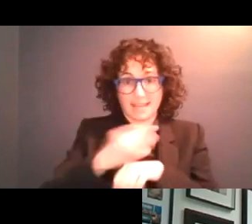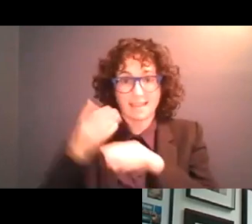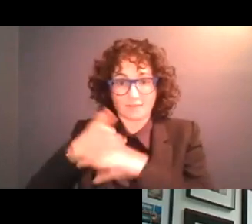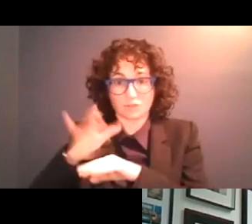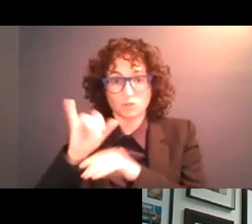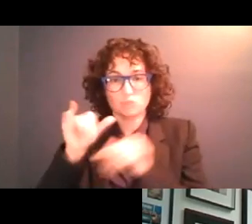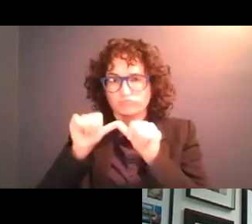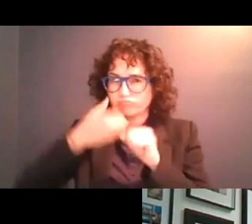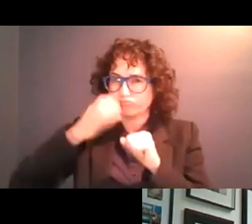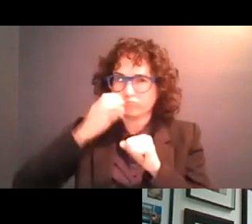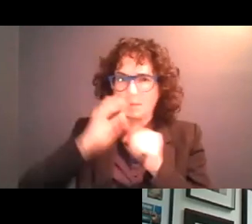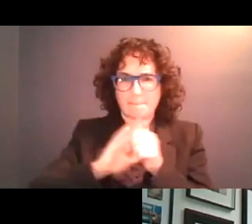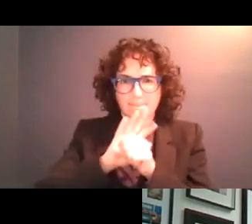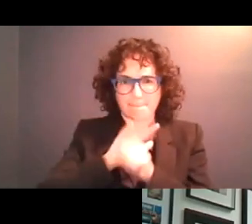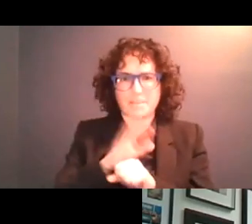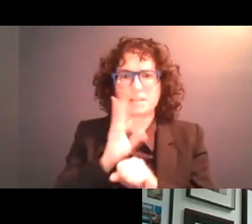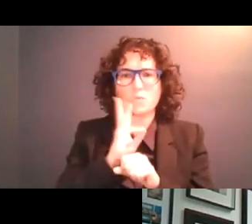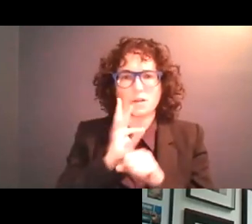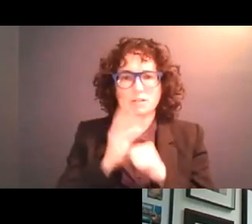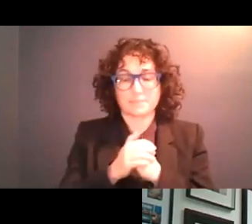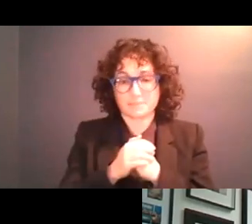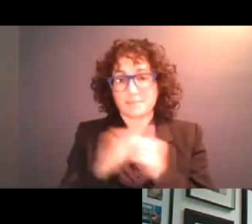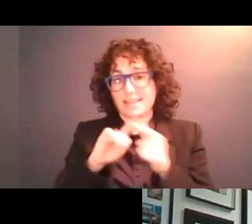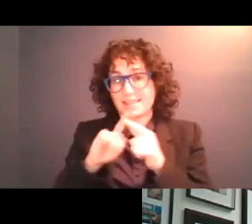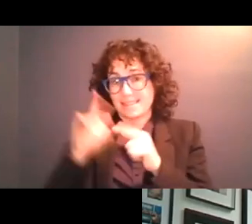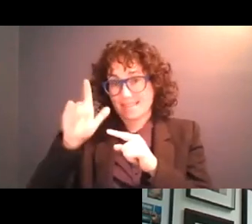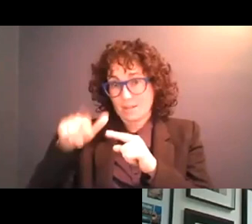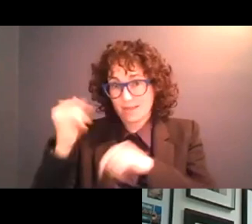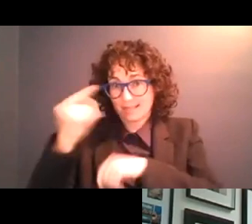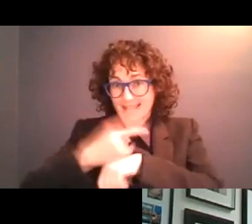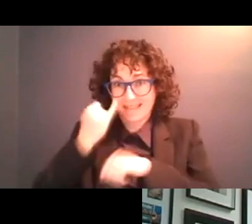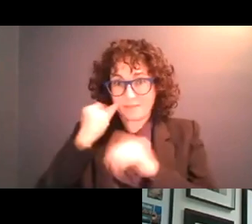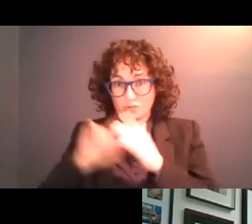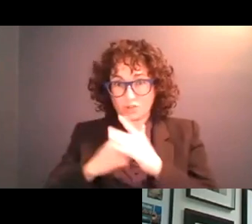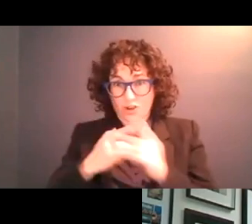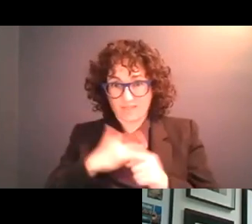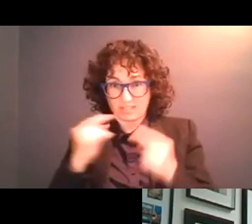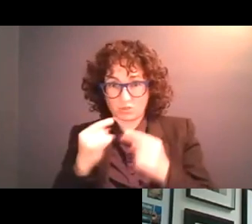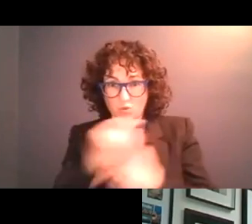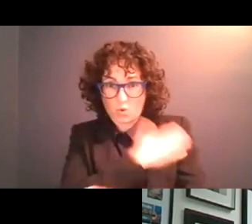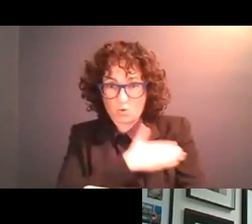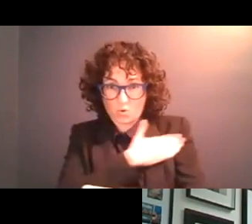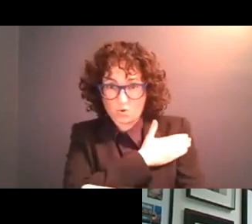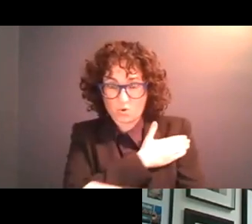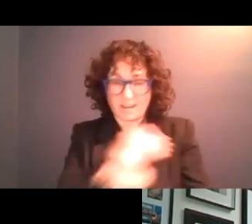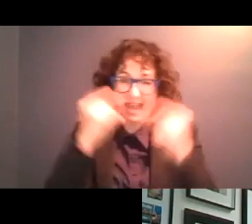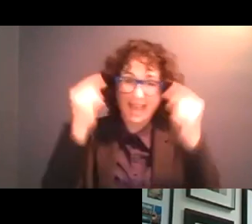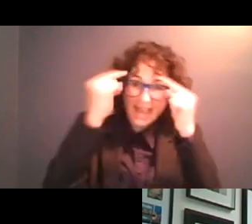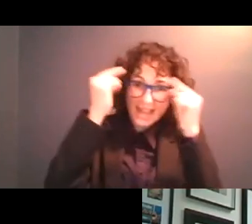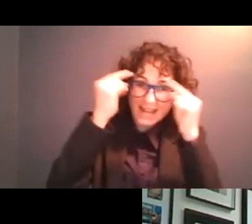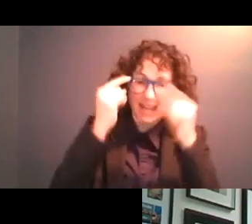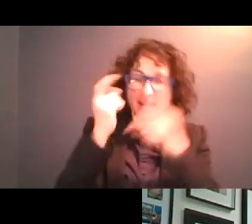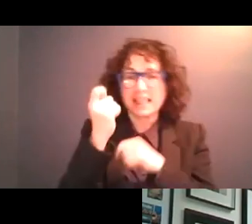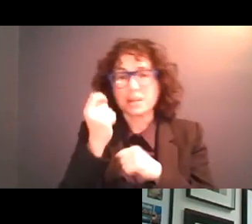then if at the time that you took the vaccine later on in the day, you start getting any of those symptoms, side effects, headaches, a little bit